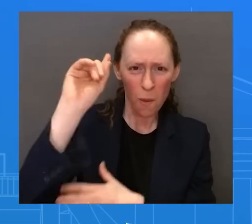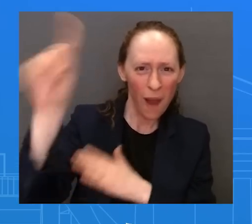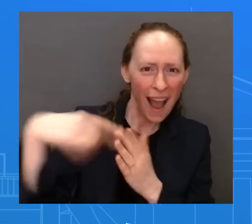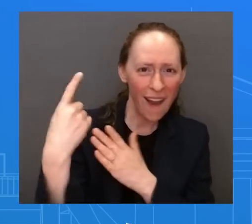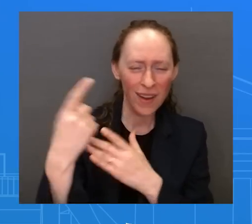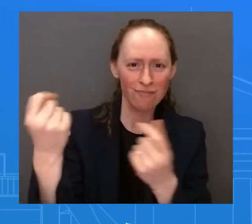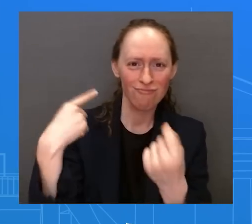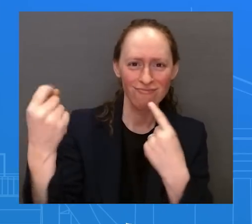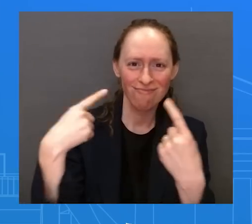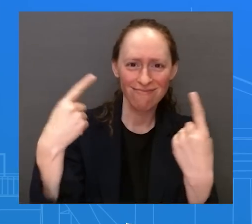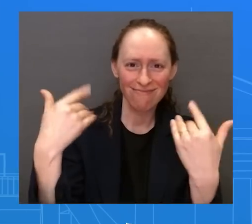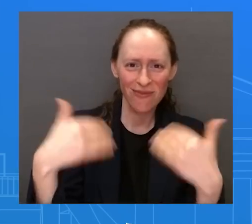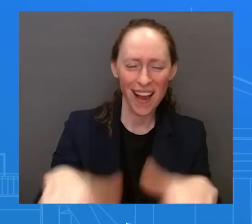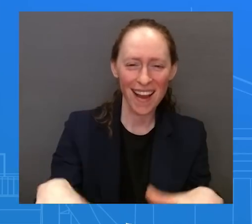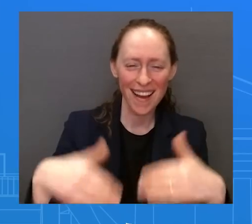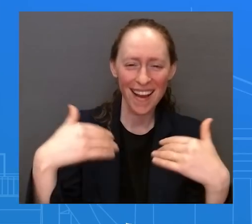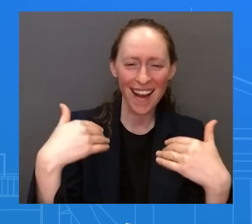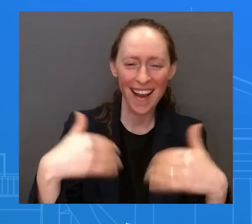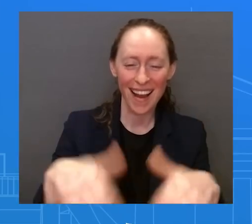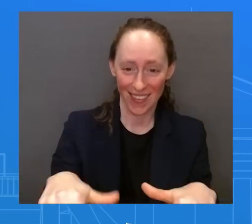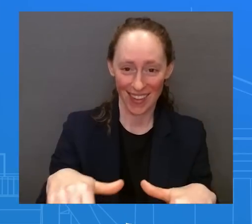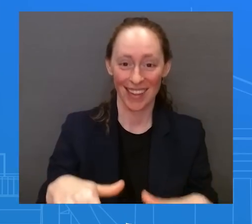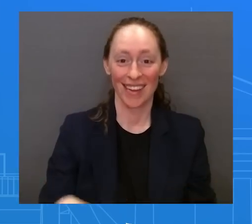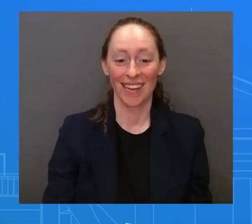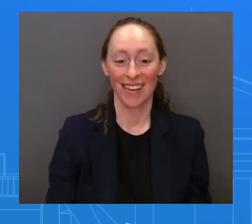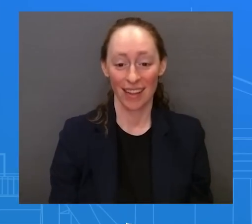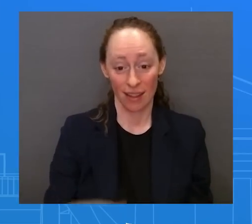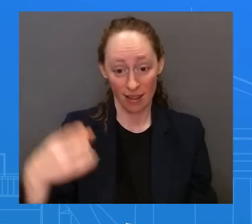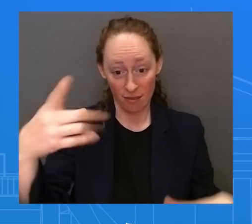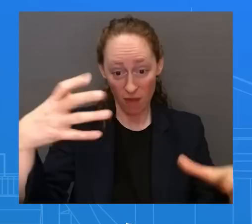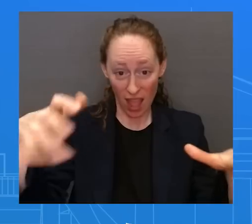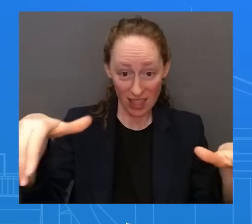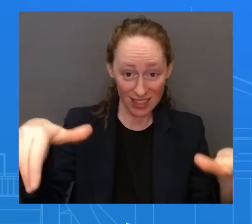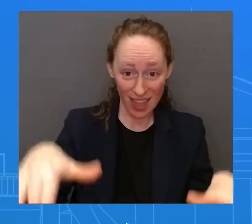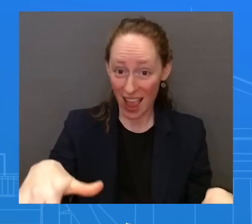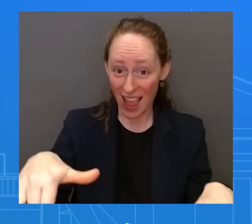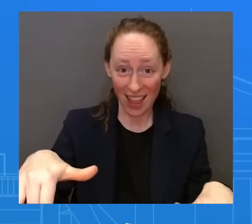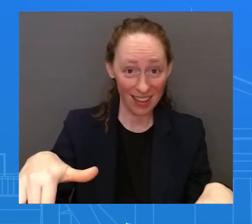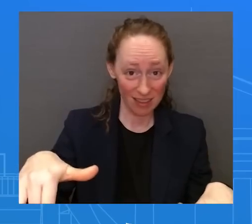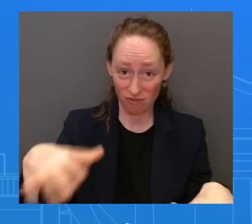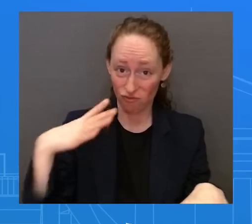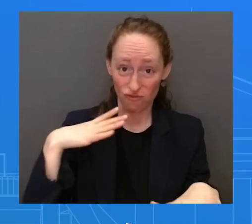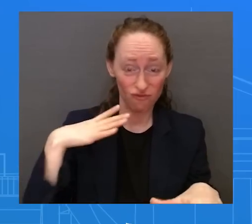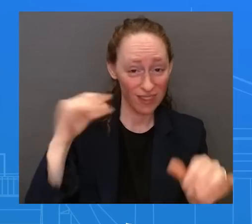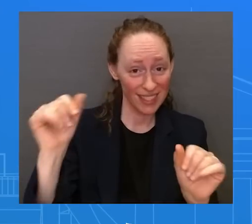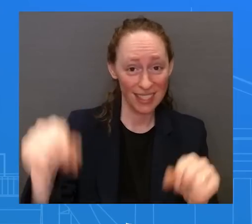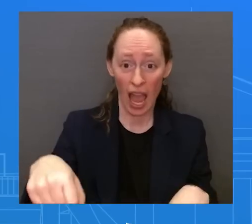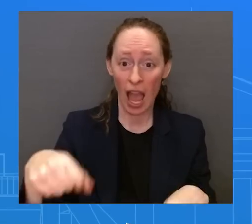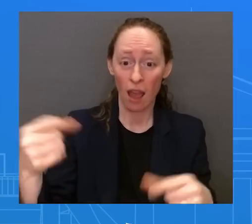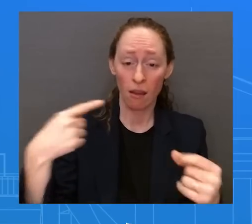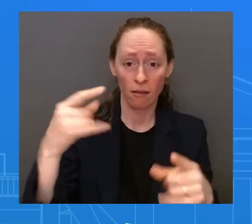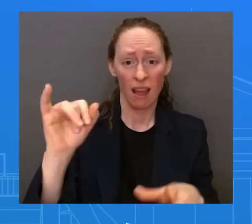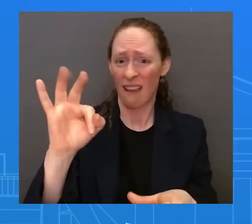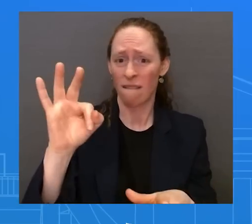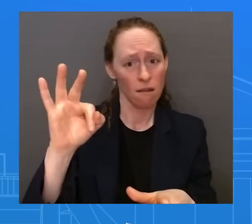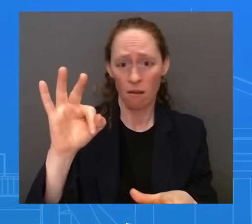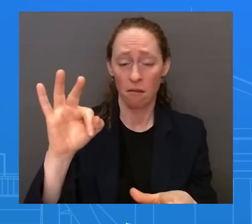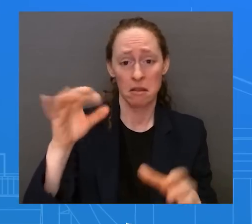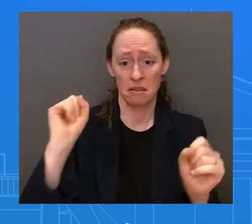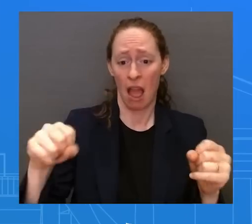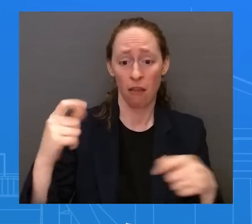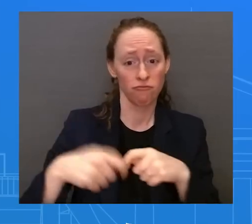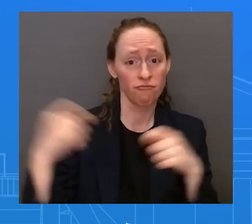I guess if you guys still want to stick around I'll take a couple more questions if not if not we can we can wrap this up right here and I'll see you guys on